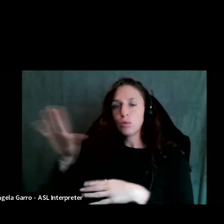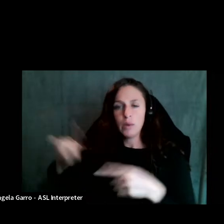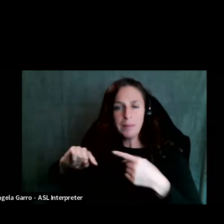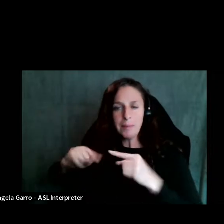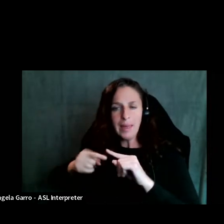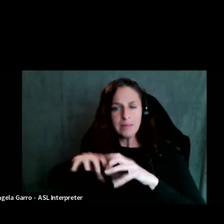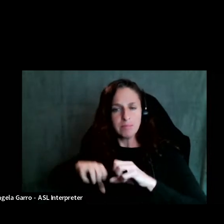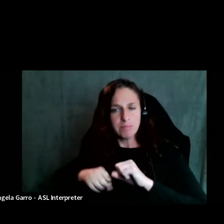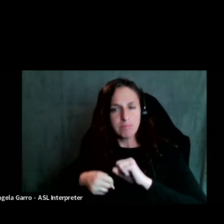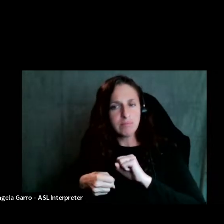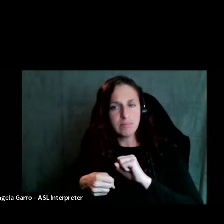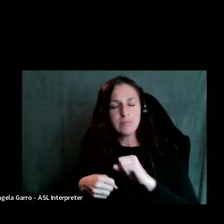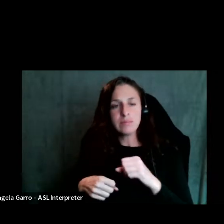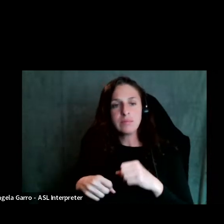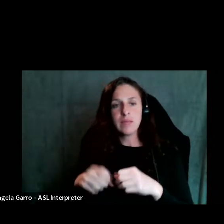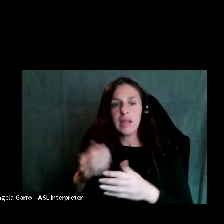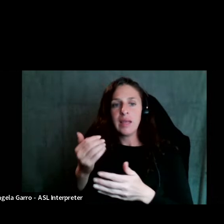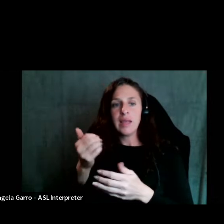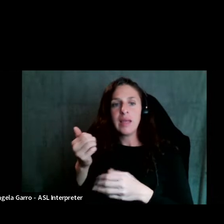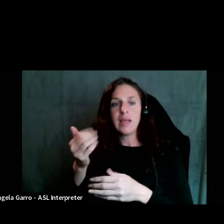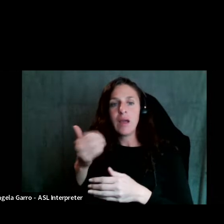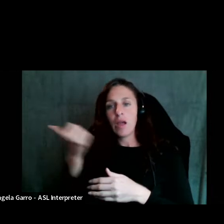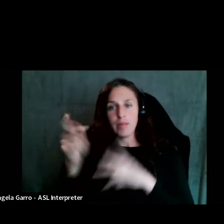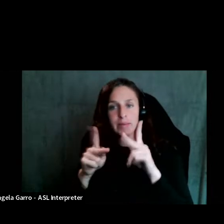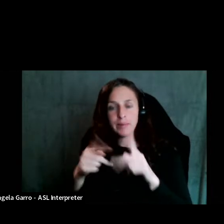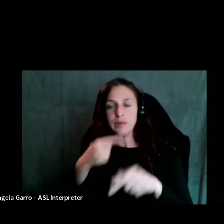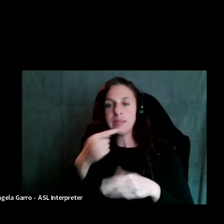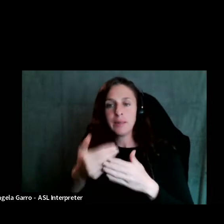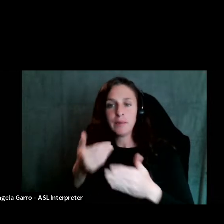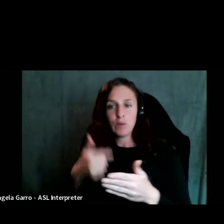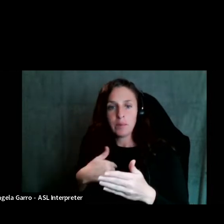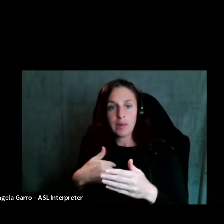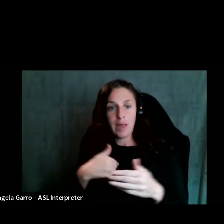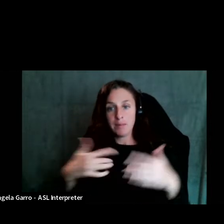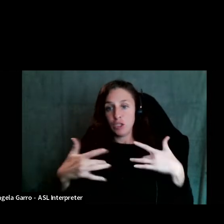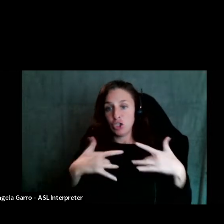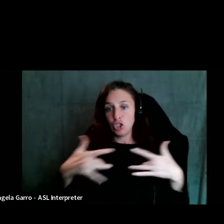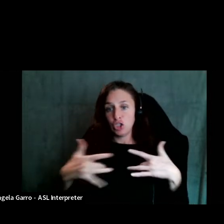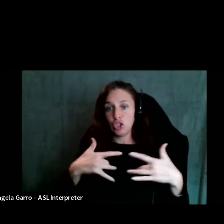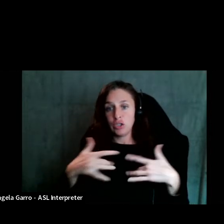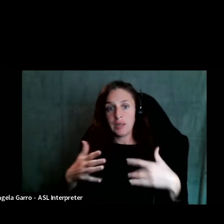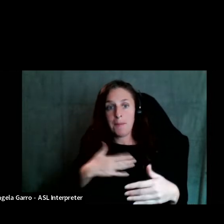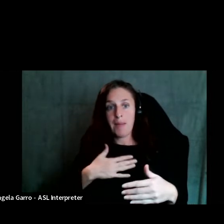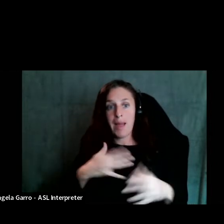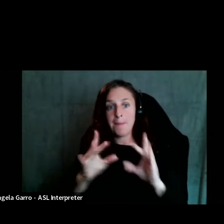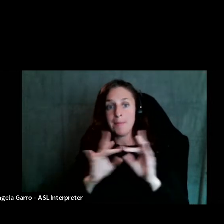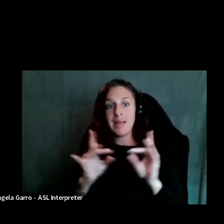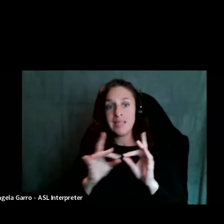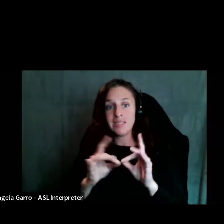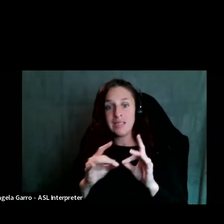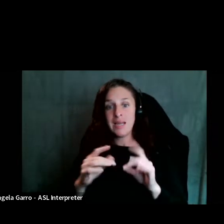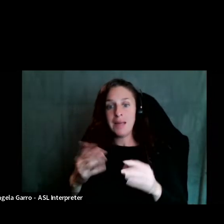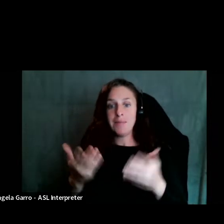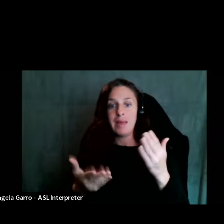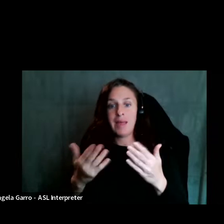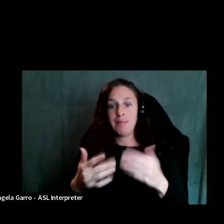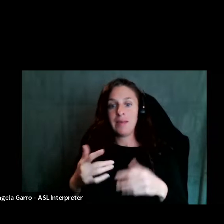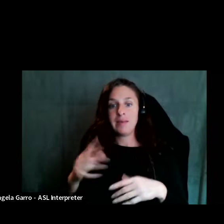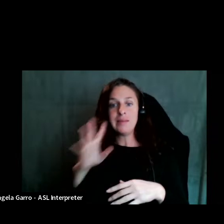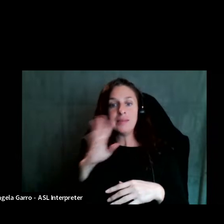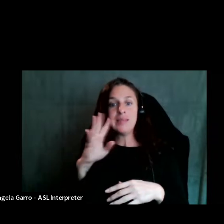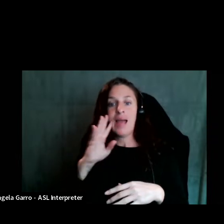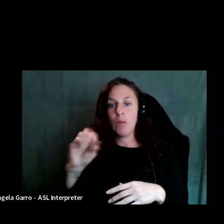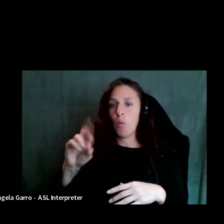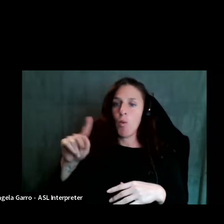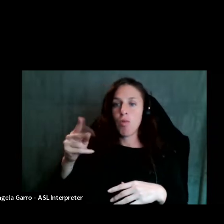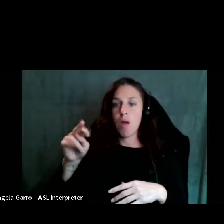that other people have said before me, and I'm very concerned that my message may sound orthogonal, and I don't mean this to